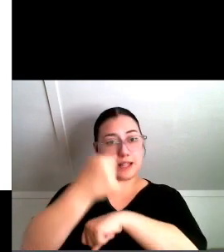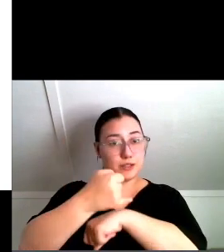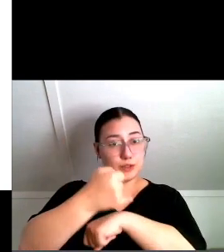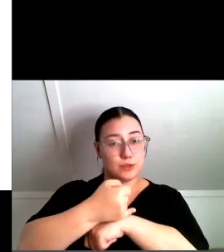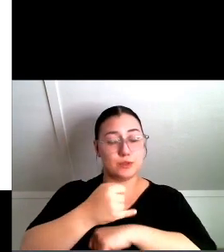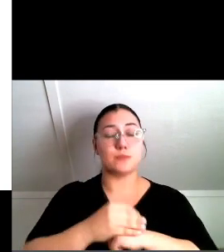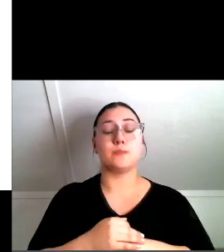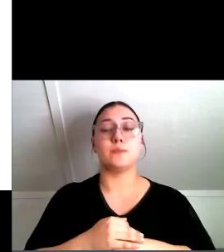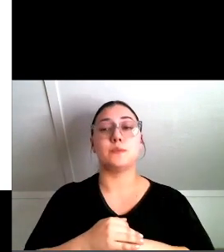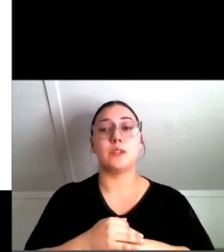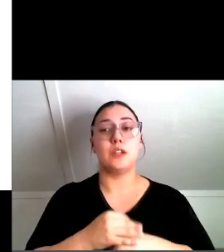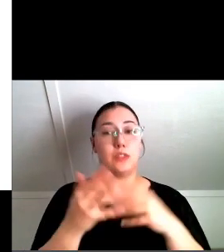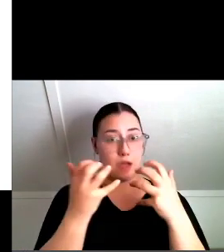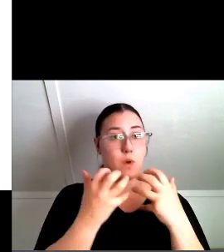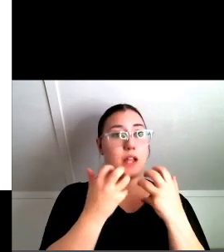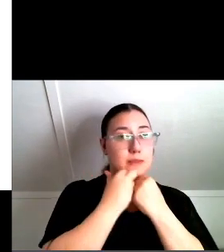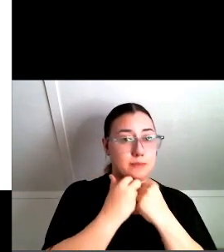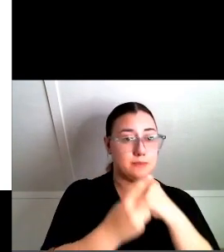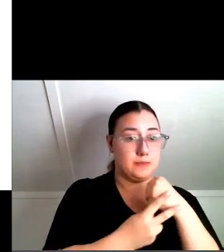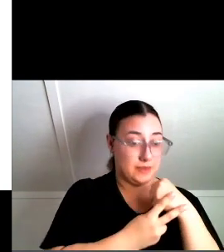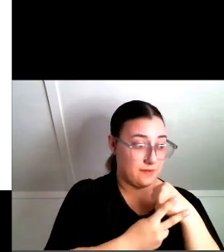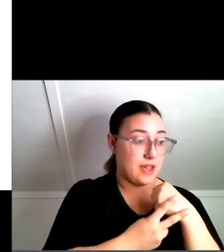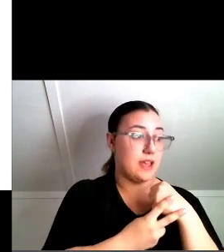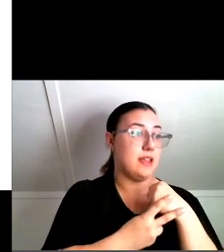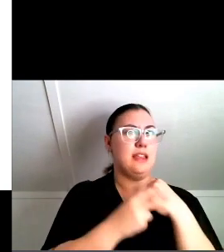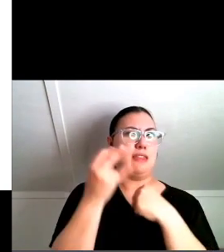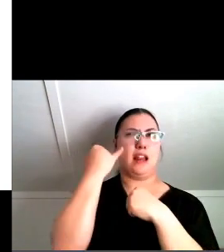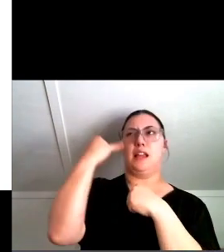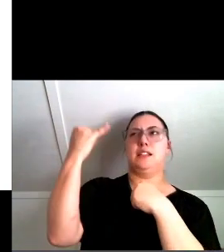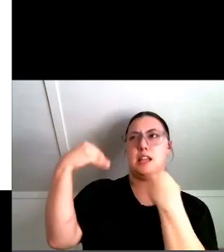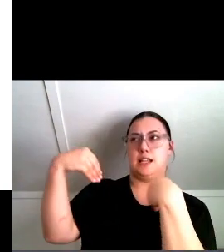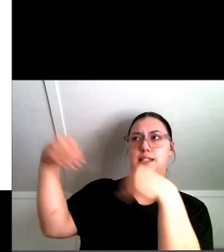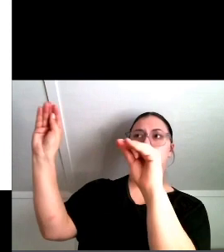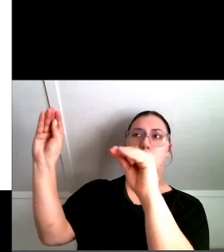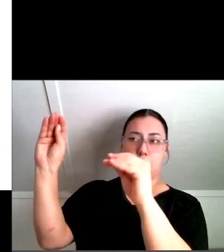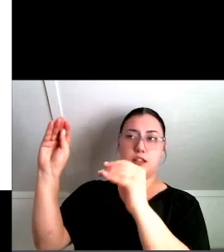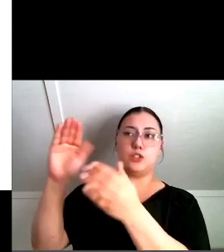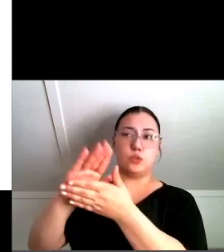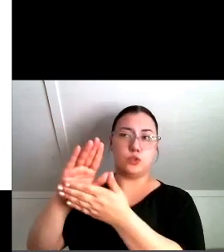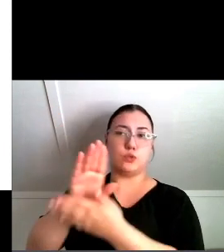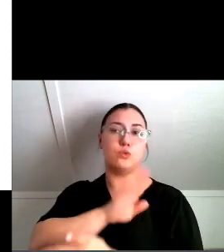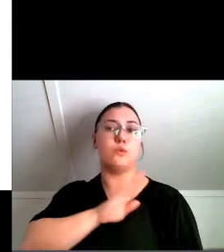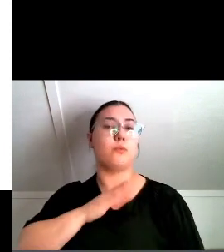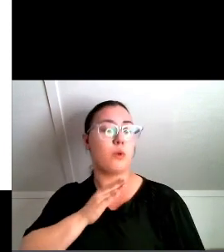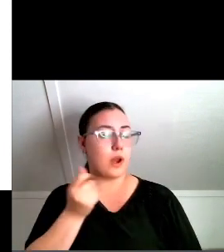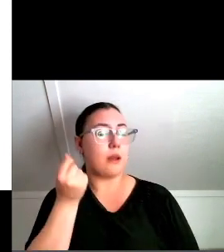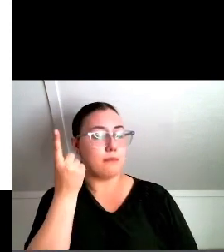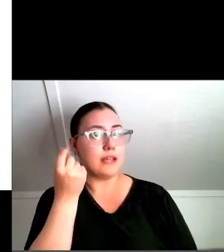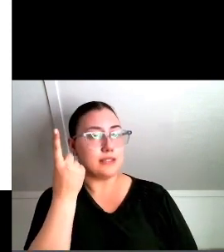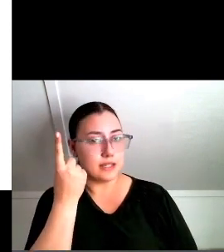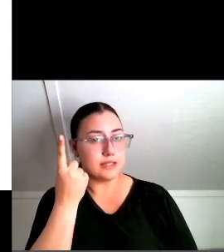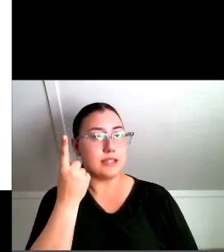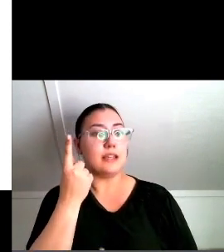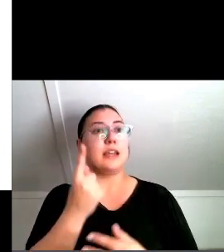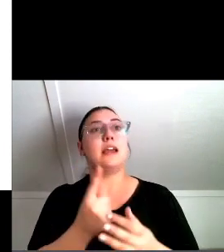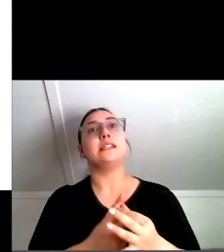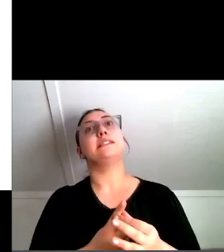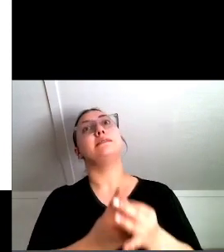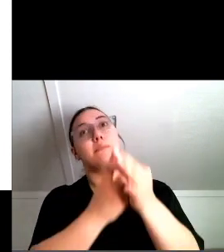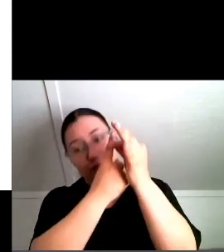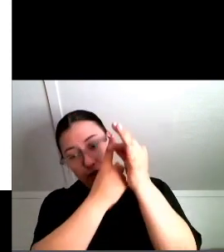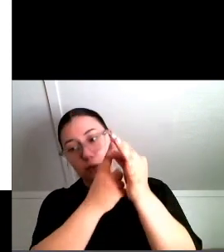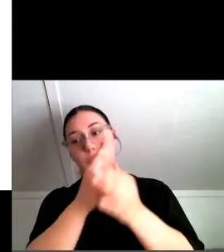of selling the school to the school board made sense, especially as the school board became increasingly concerned about the